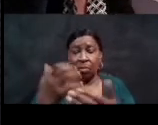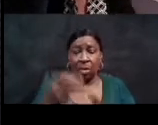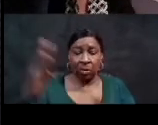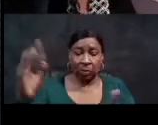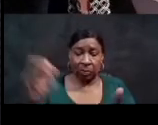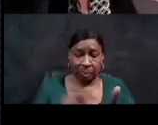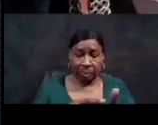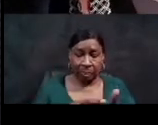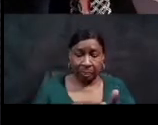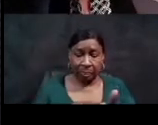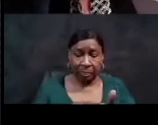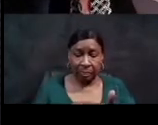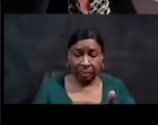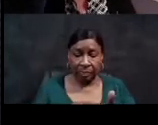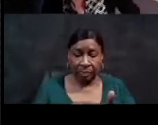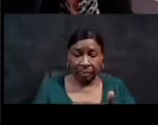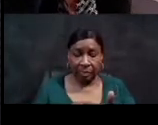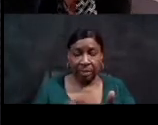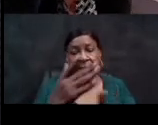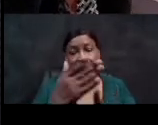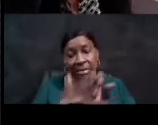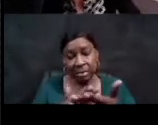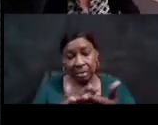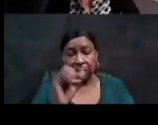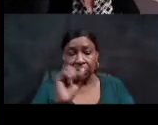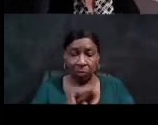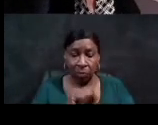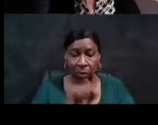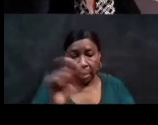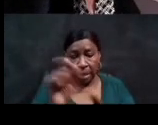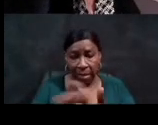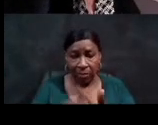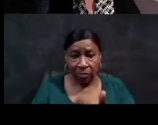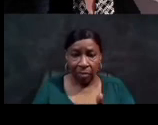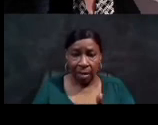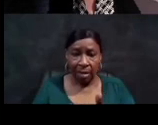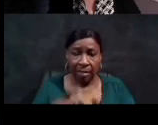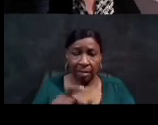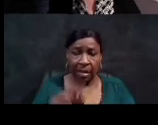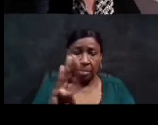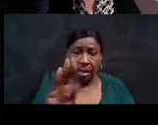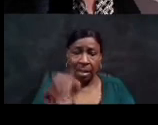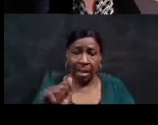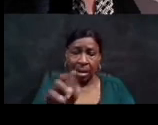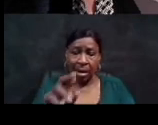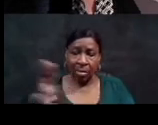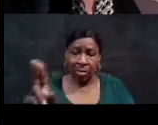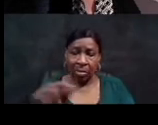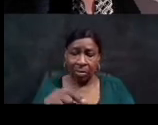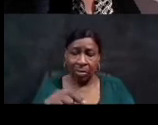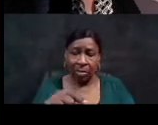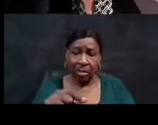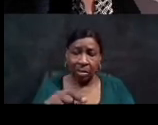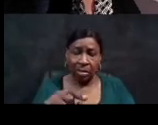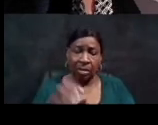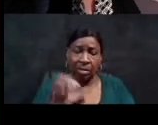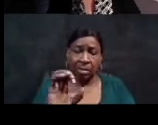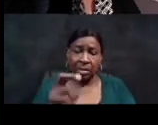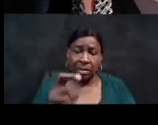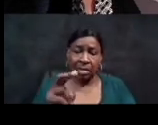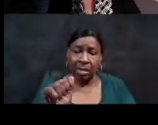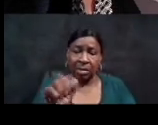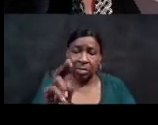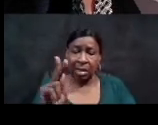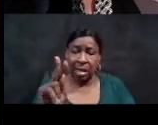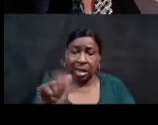to some of the work of and writing of Behrouz Bouchani, who some of you might know is an Iranian journalist